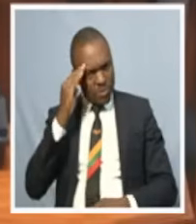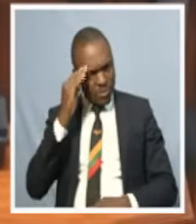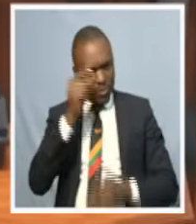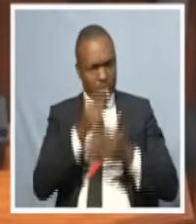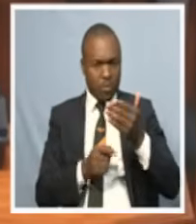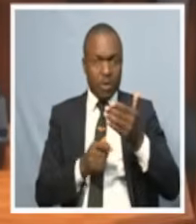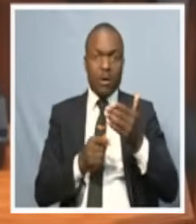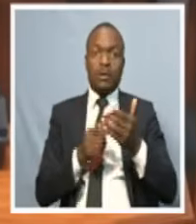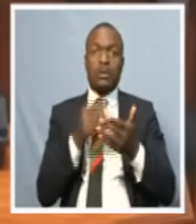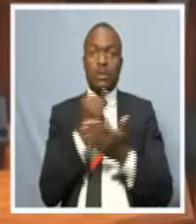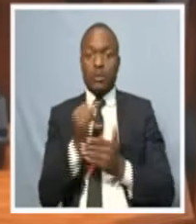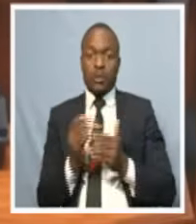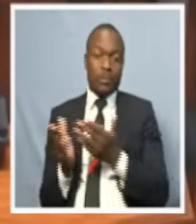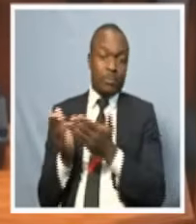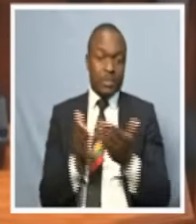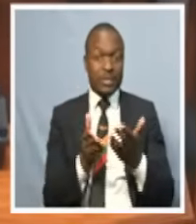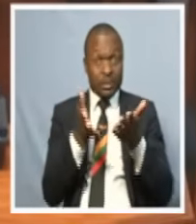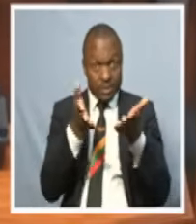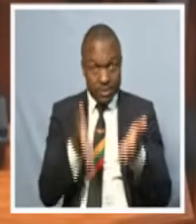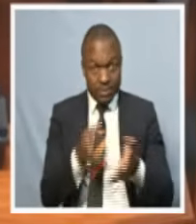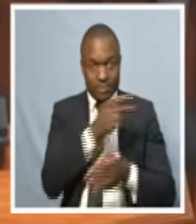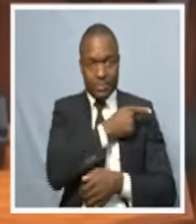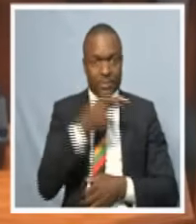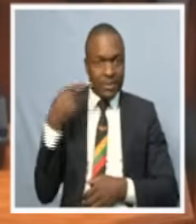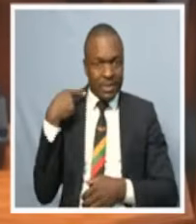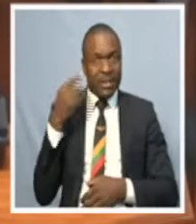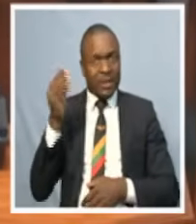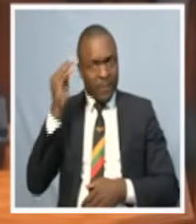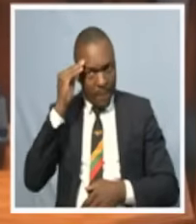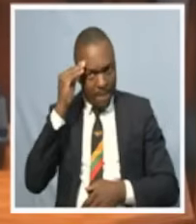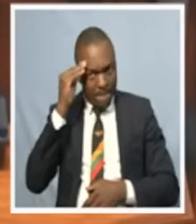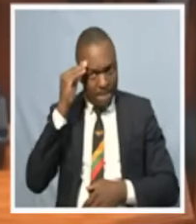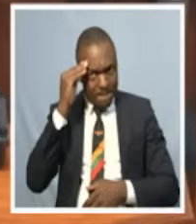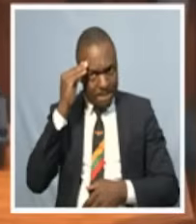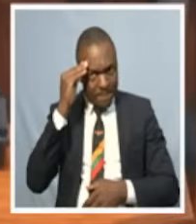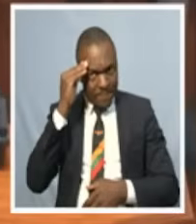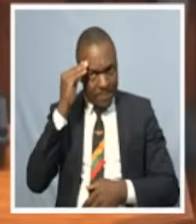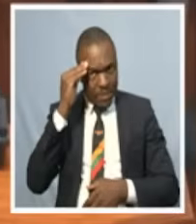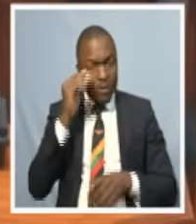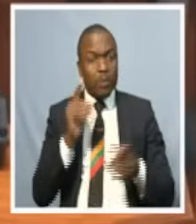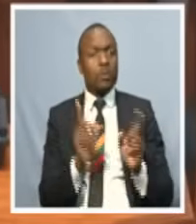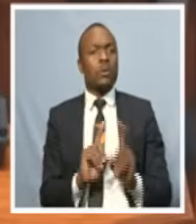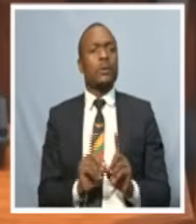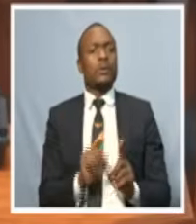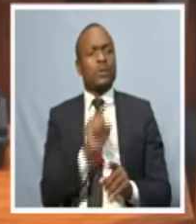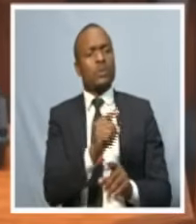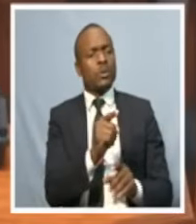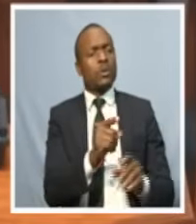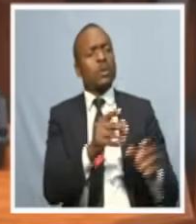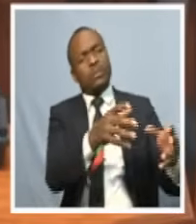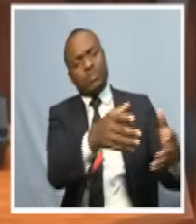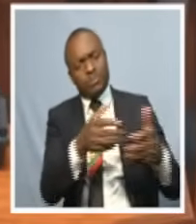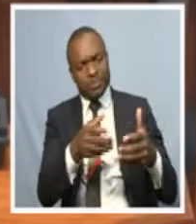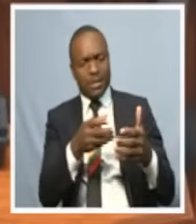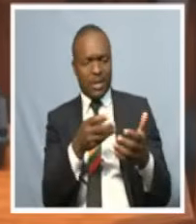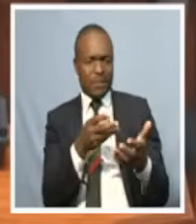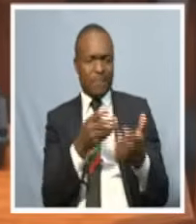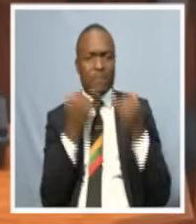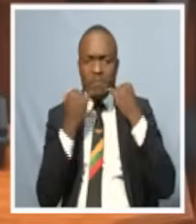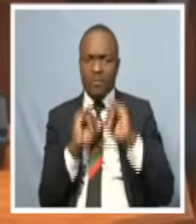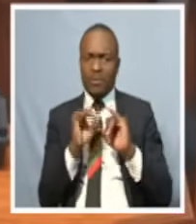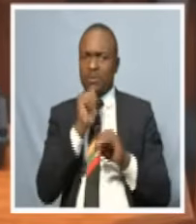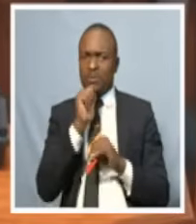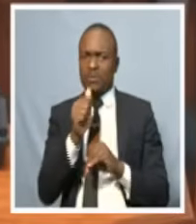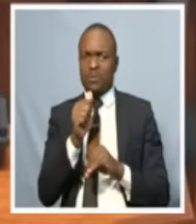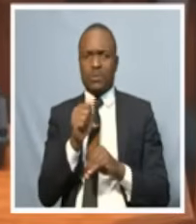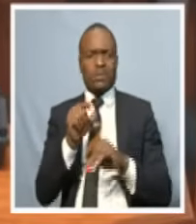we are bringing on the floor of the House. When we know that the source where that information is coming from is